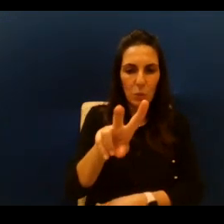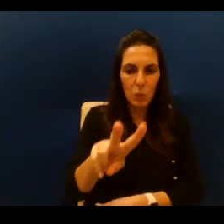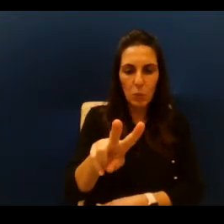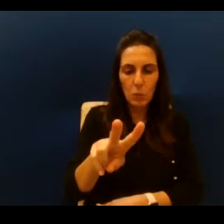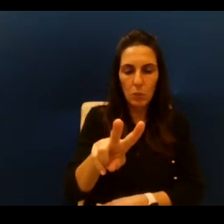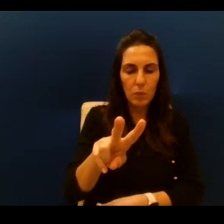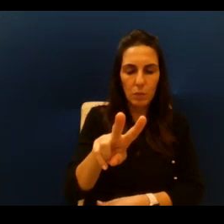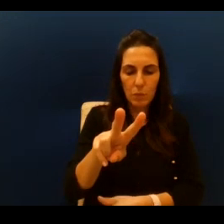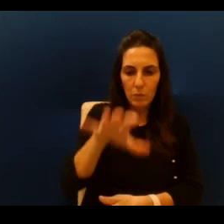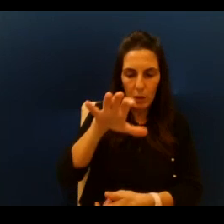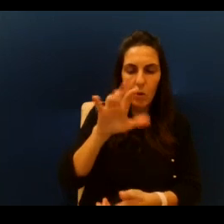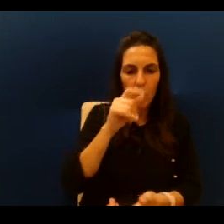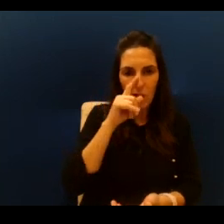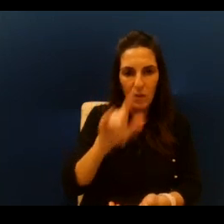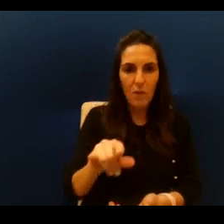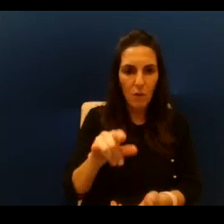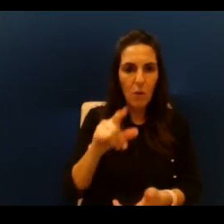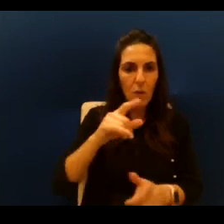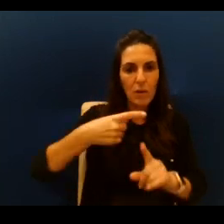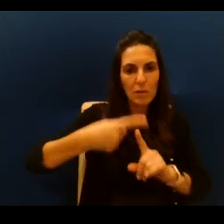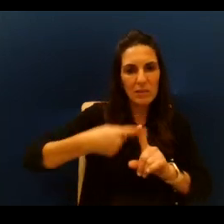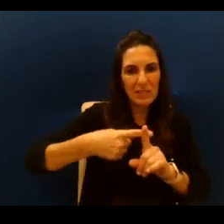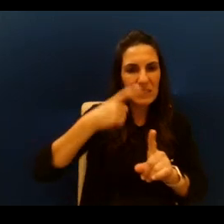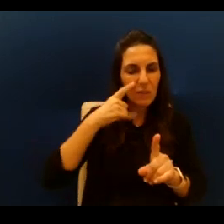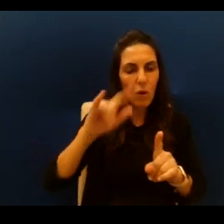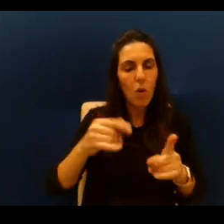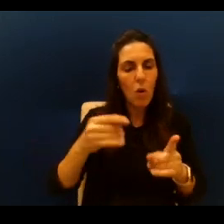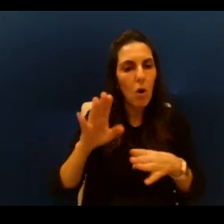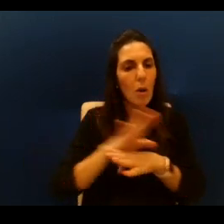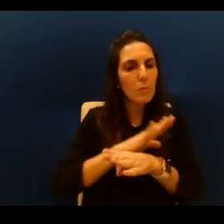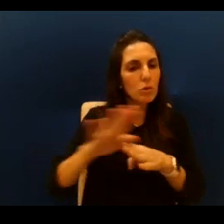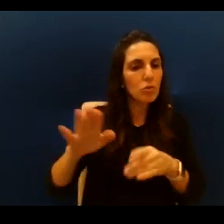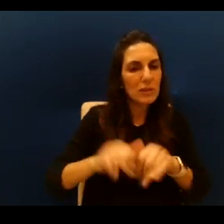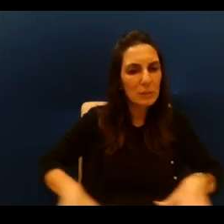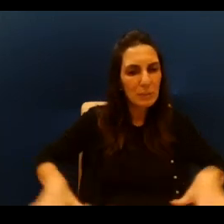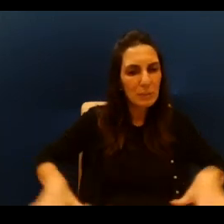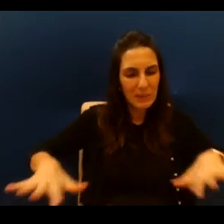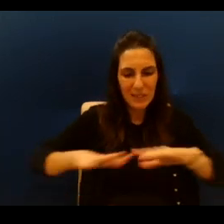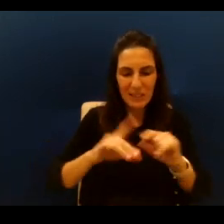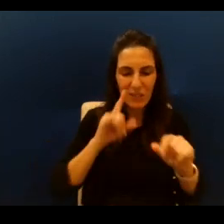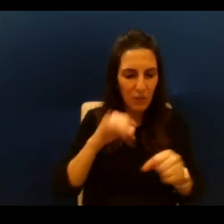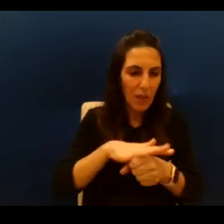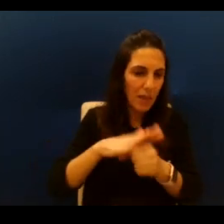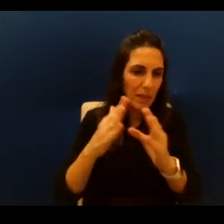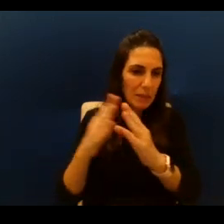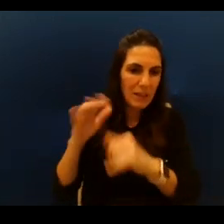8,250 square feet of leasable commercial space serving the neighborhood. There are 8 units,